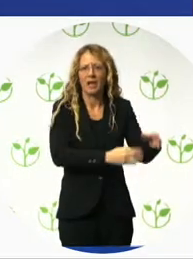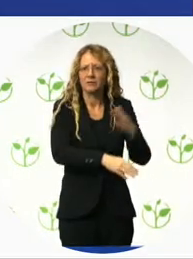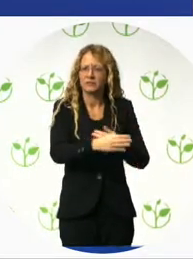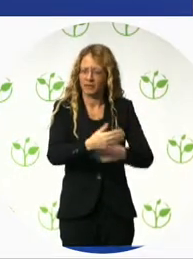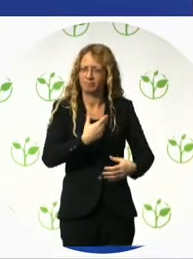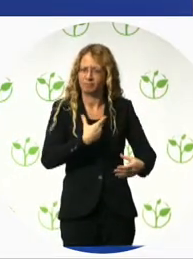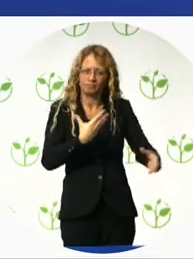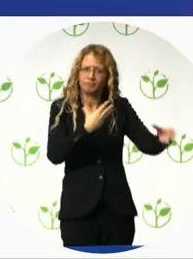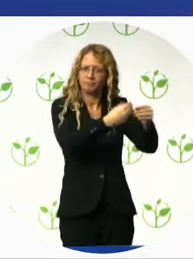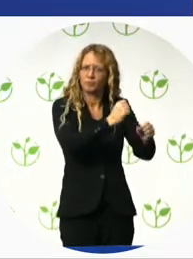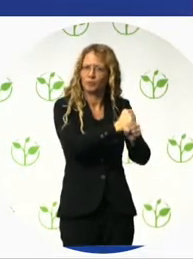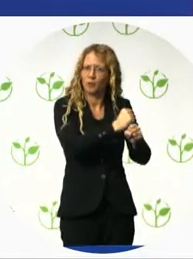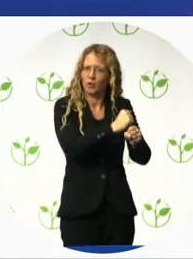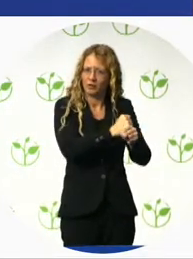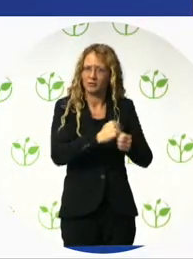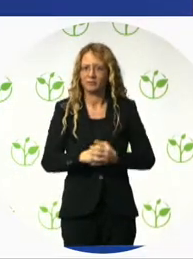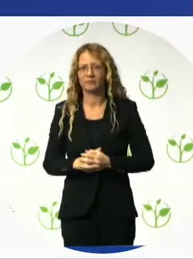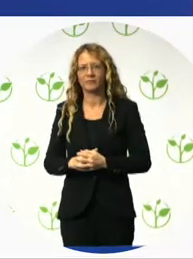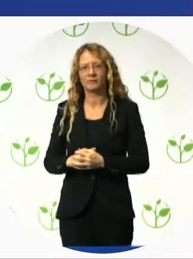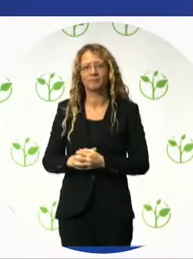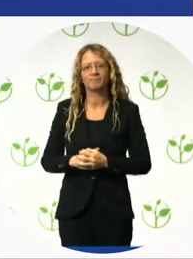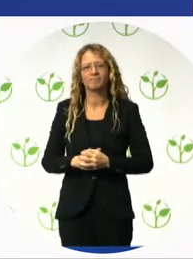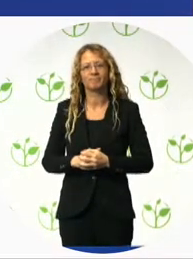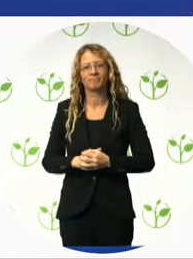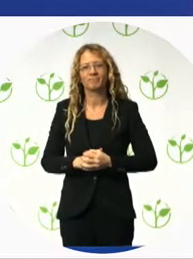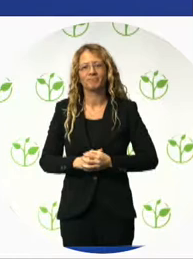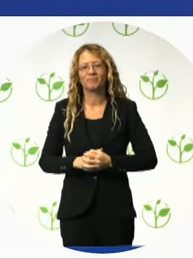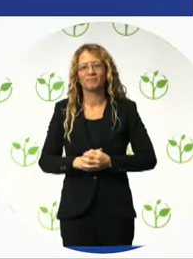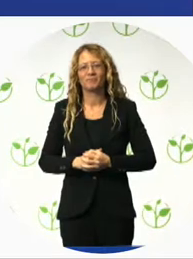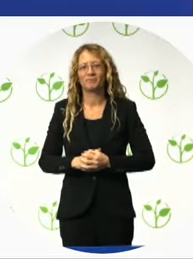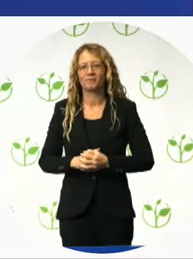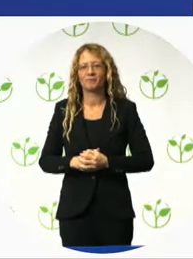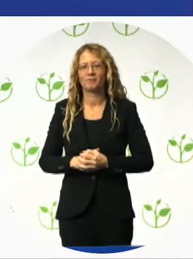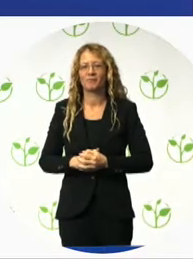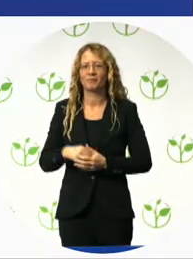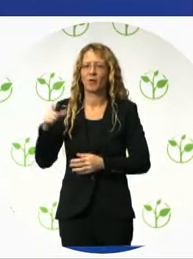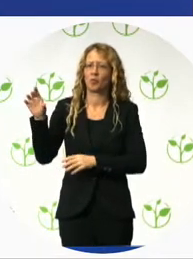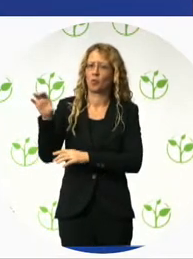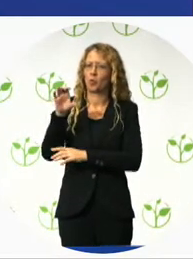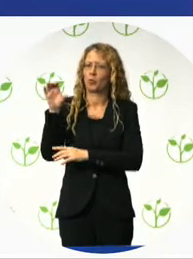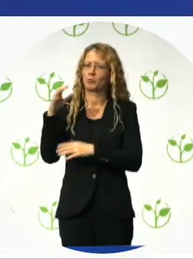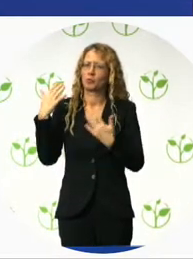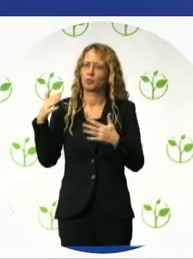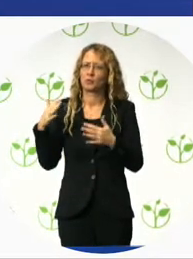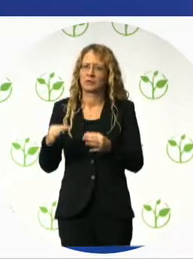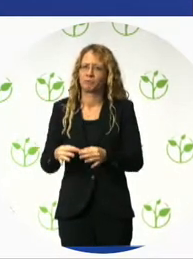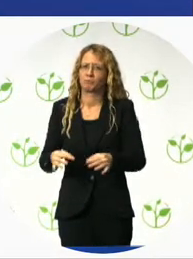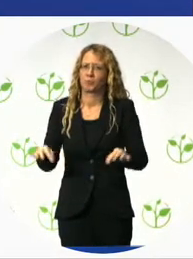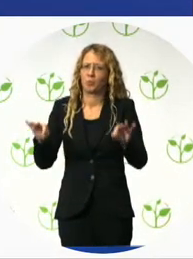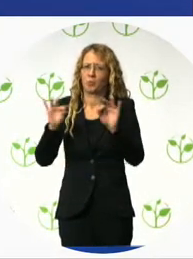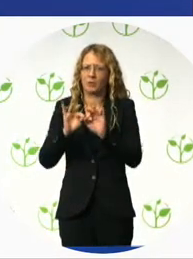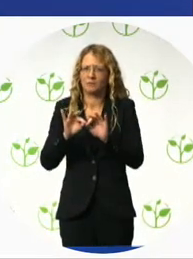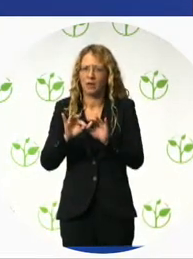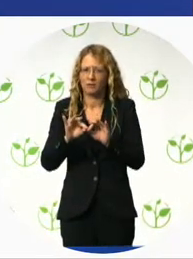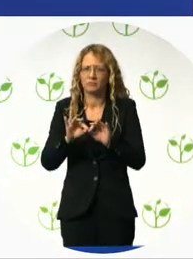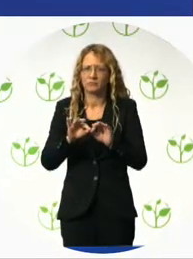country, this is actually a huge or a very important issue that we have as a state policy, we have